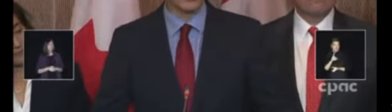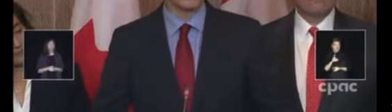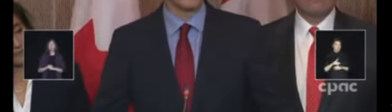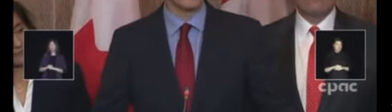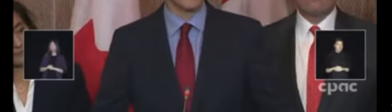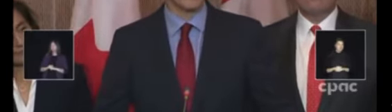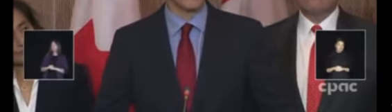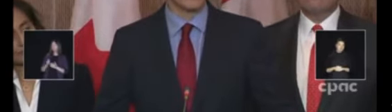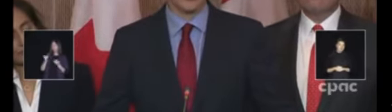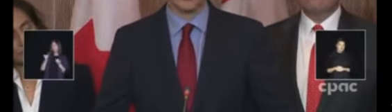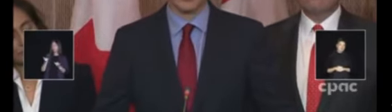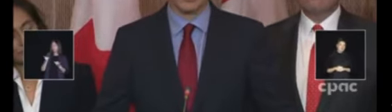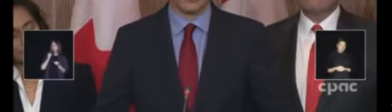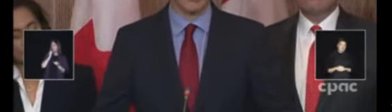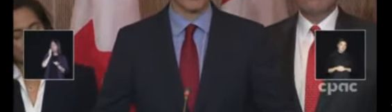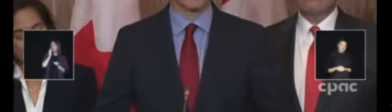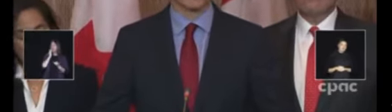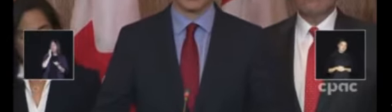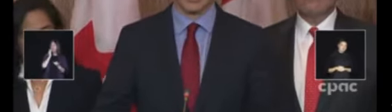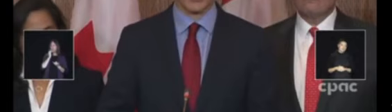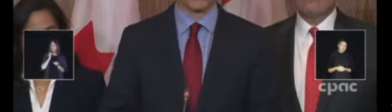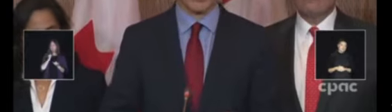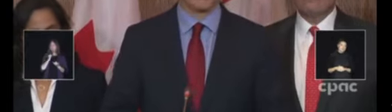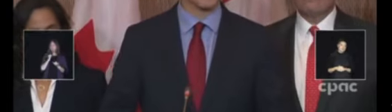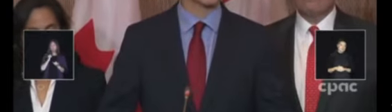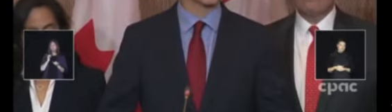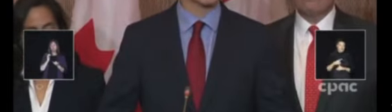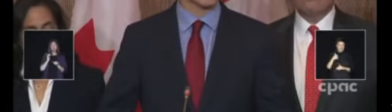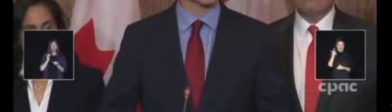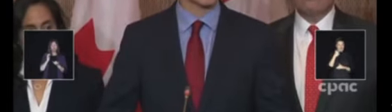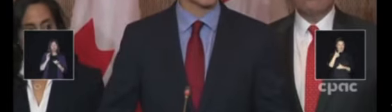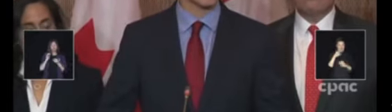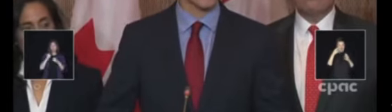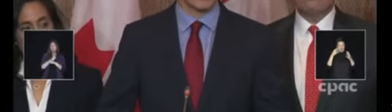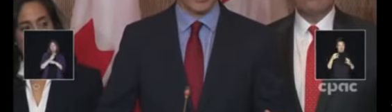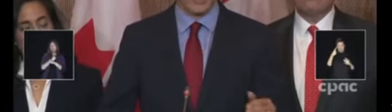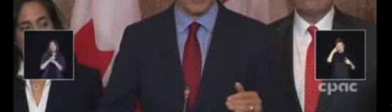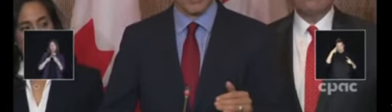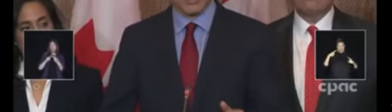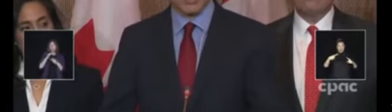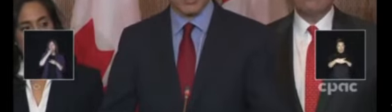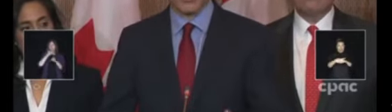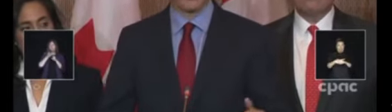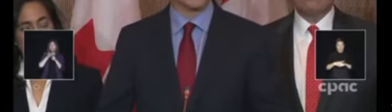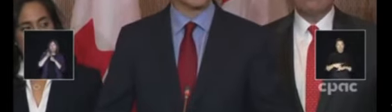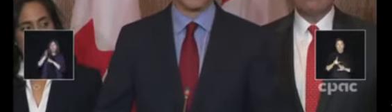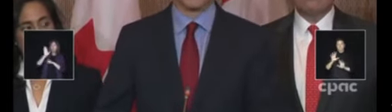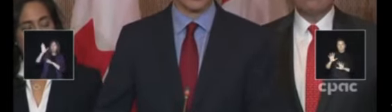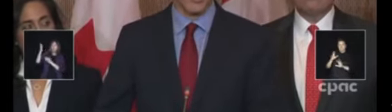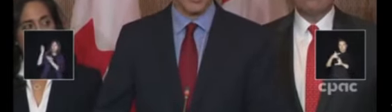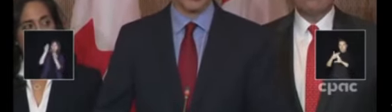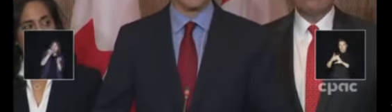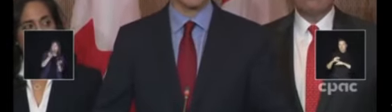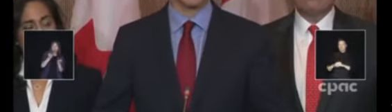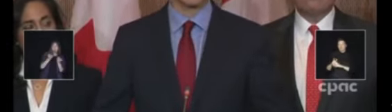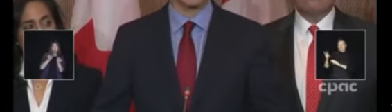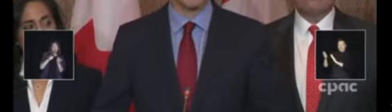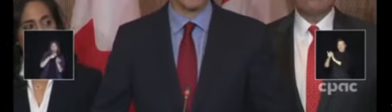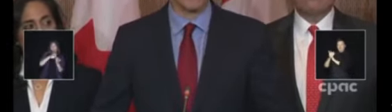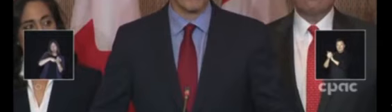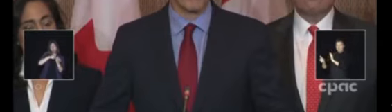now, the numbers and the recommendations of experts clearly said that